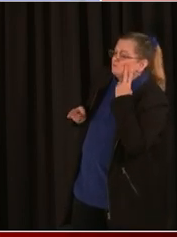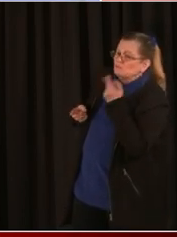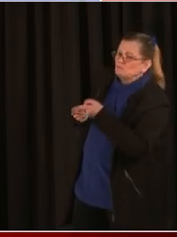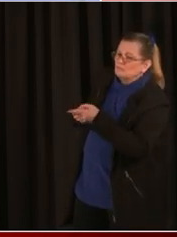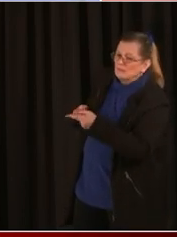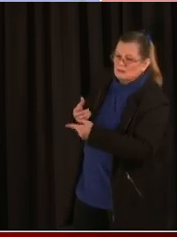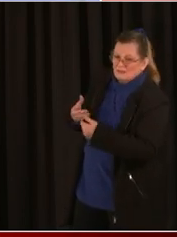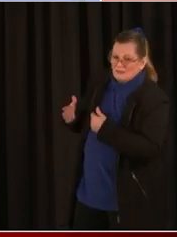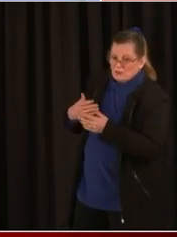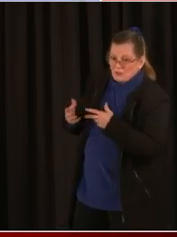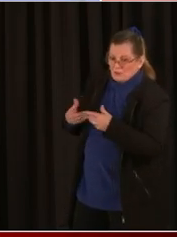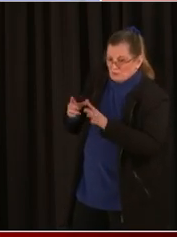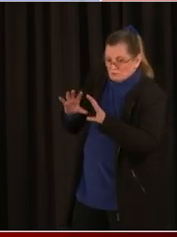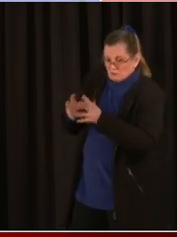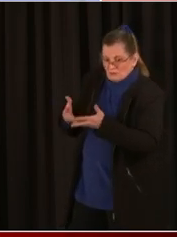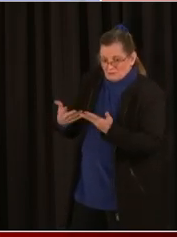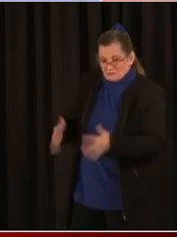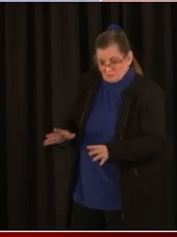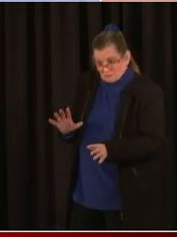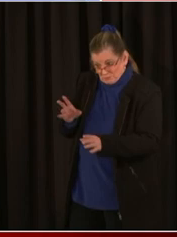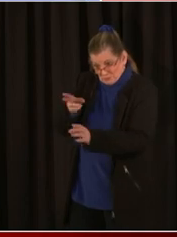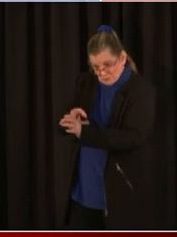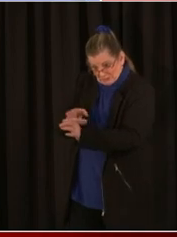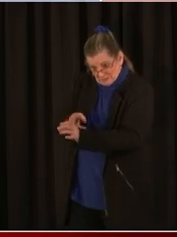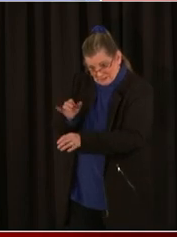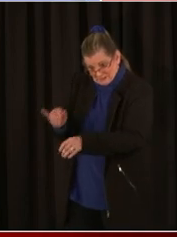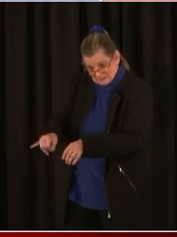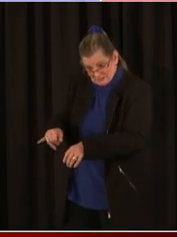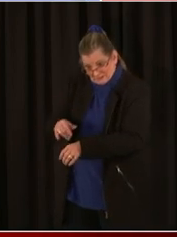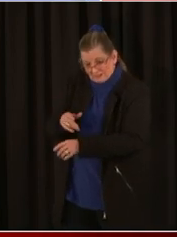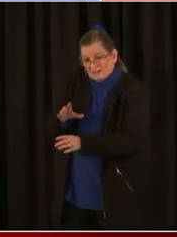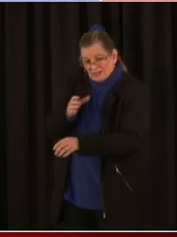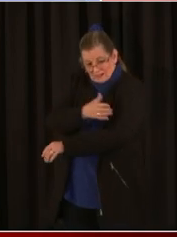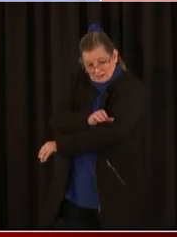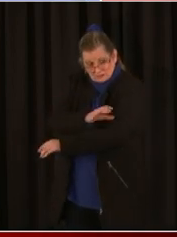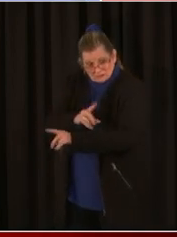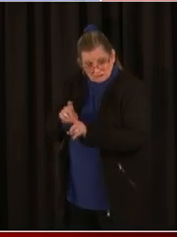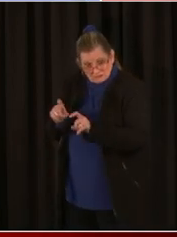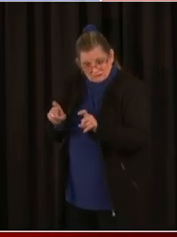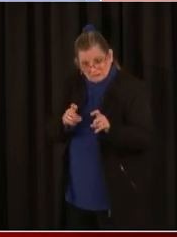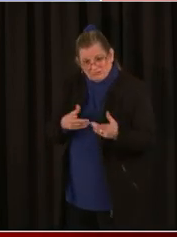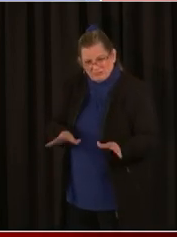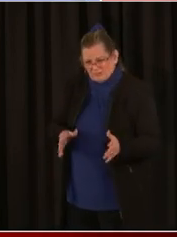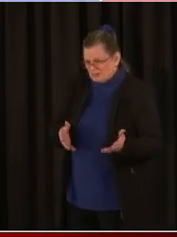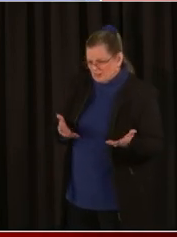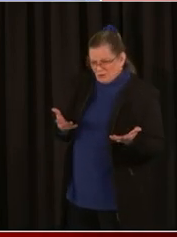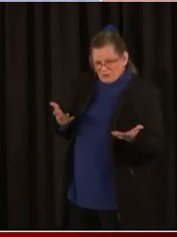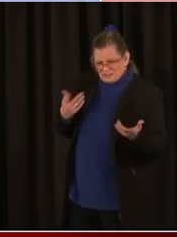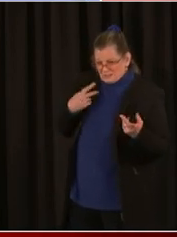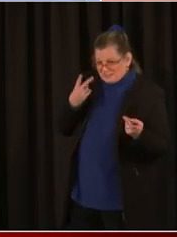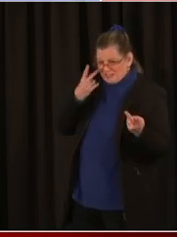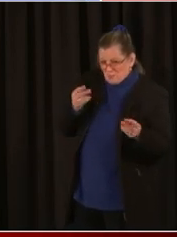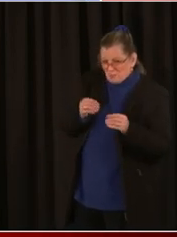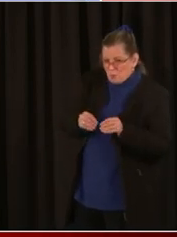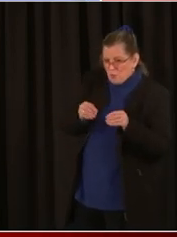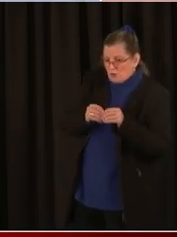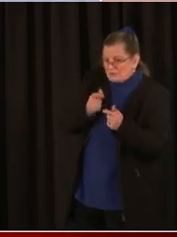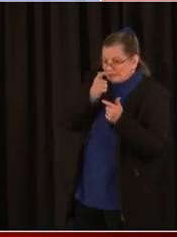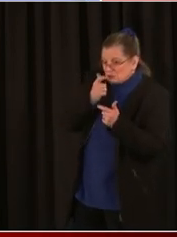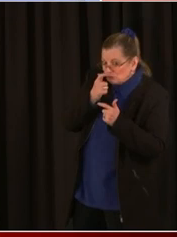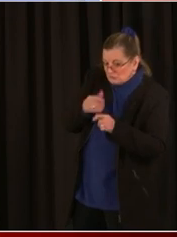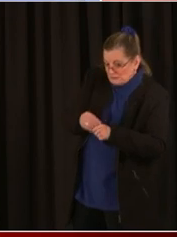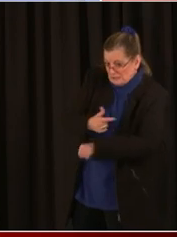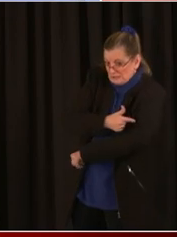even though the first cohort of people are the folks who participated in the clinical trials, right? So we're seeing now more interest